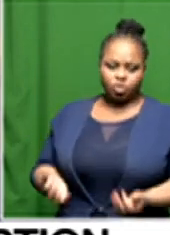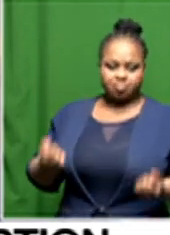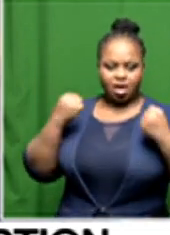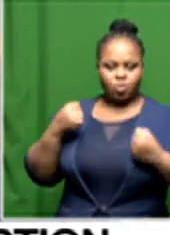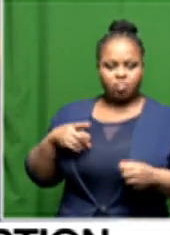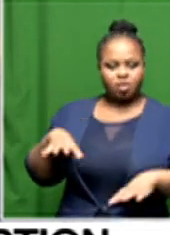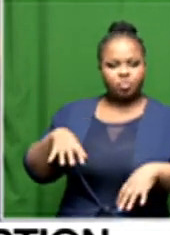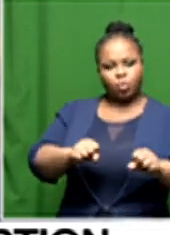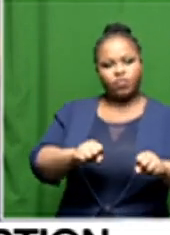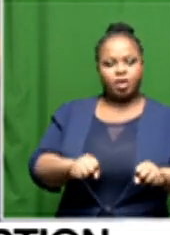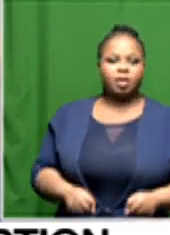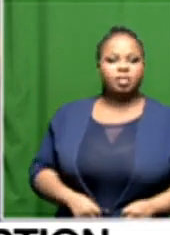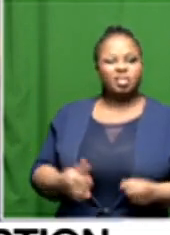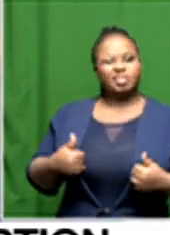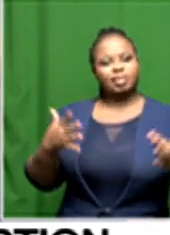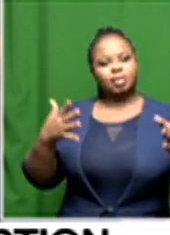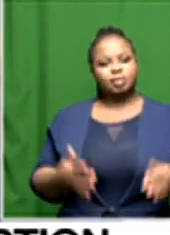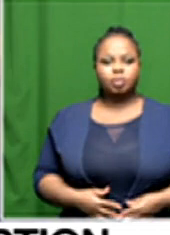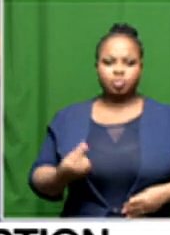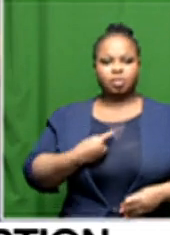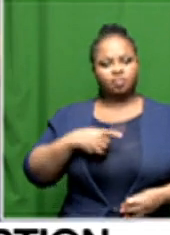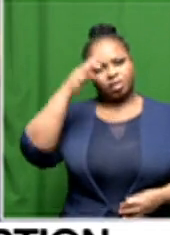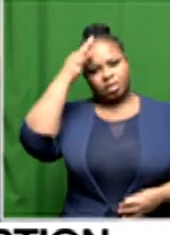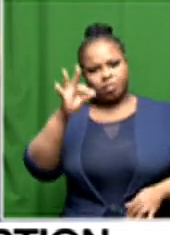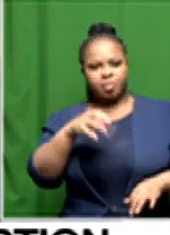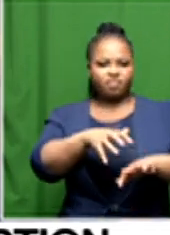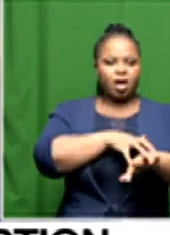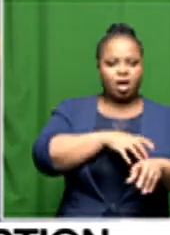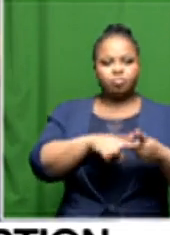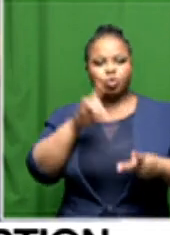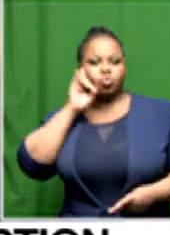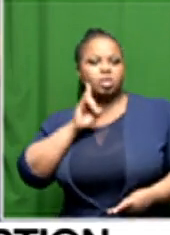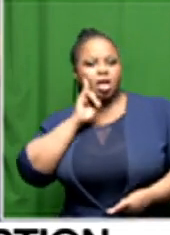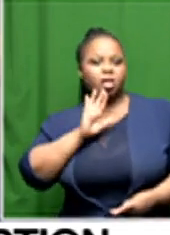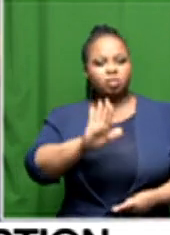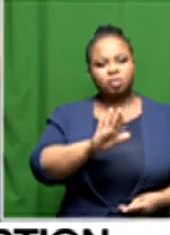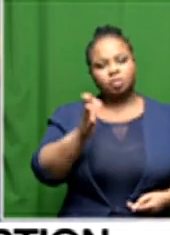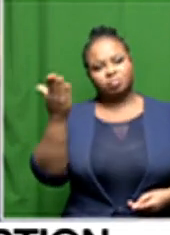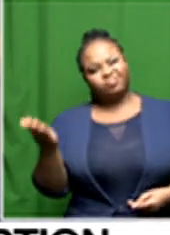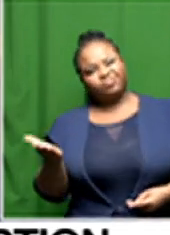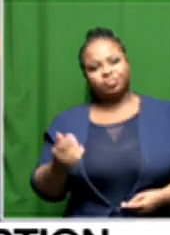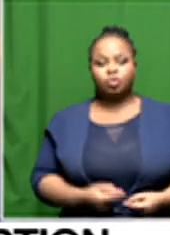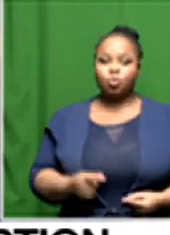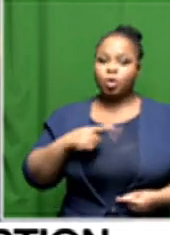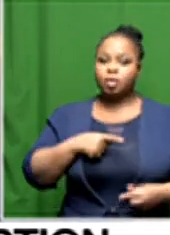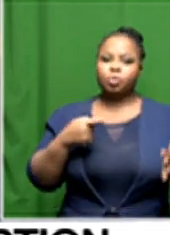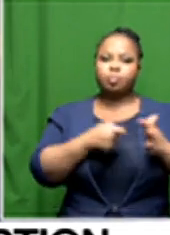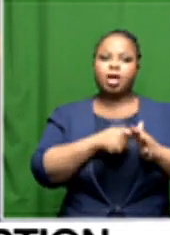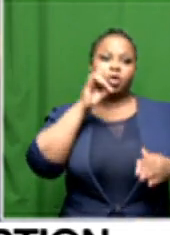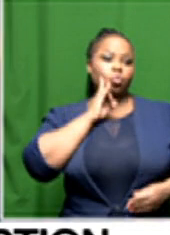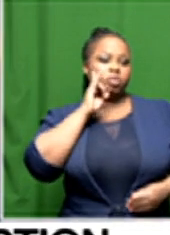they started just giving themselves government farms, hotels. They'd buy a